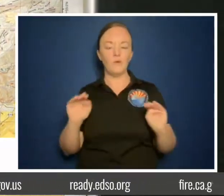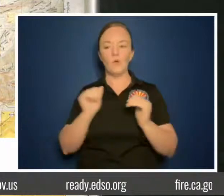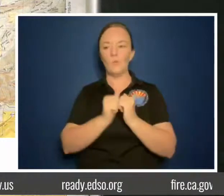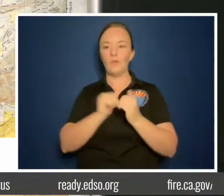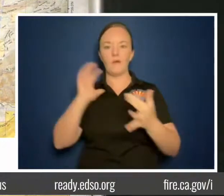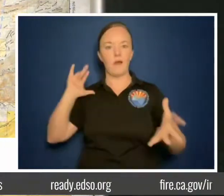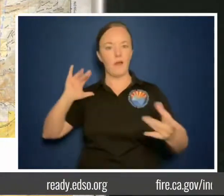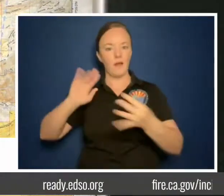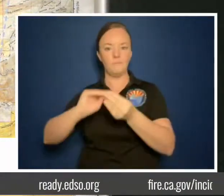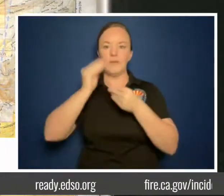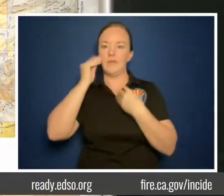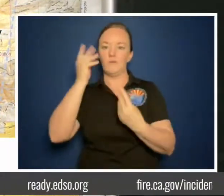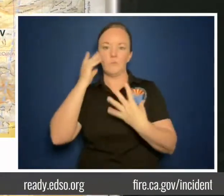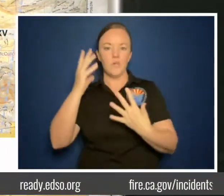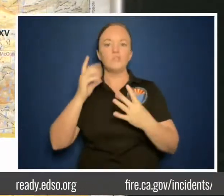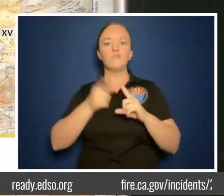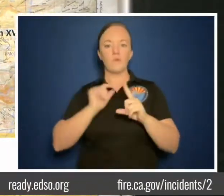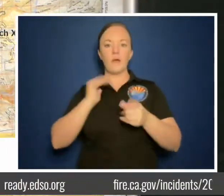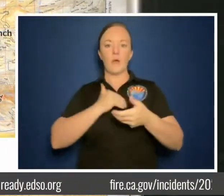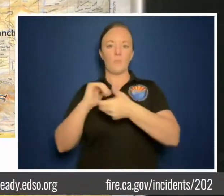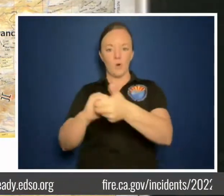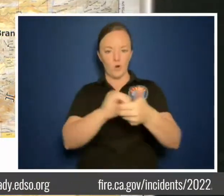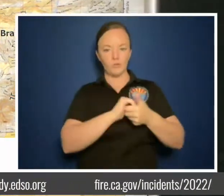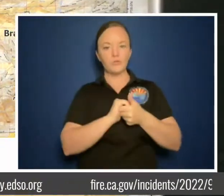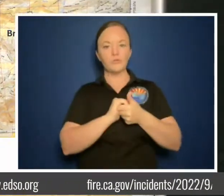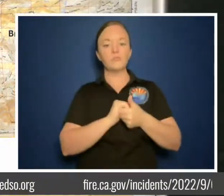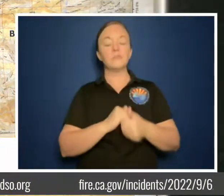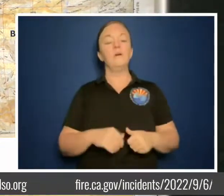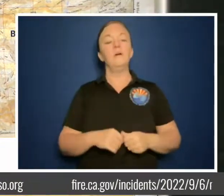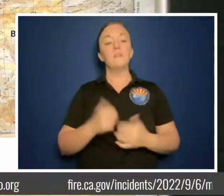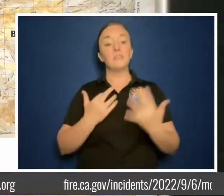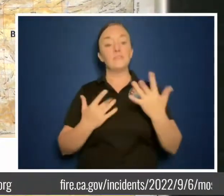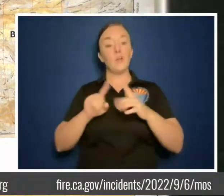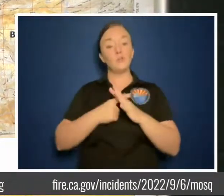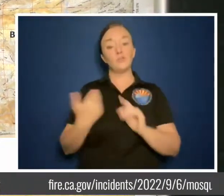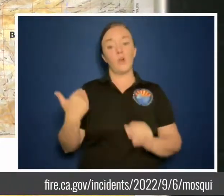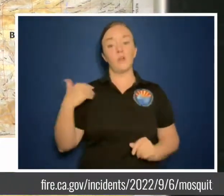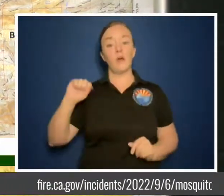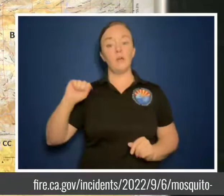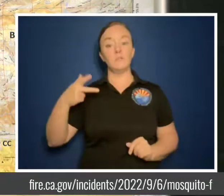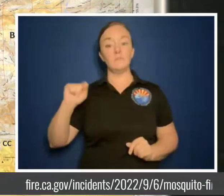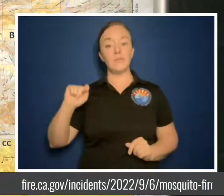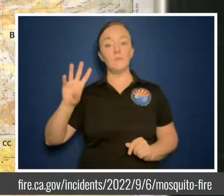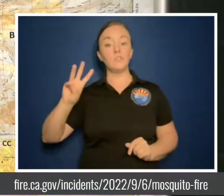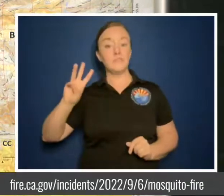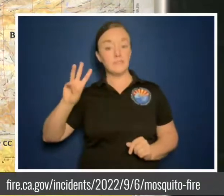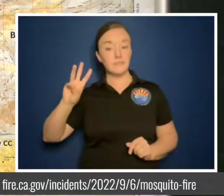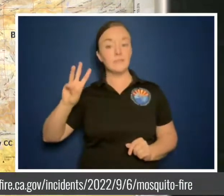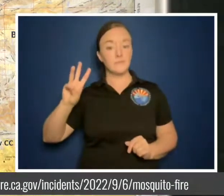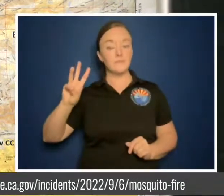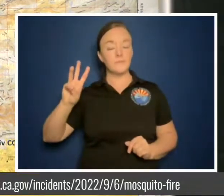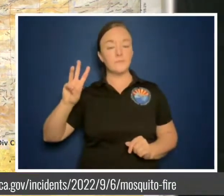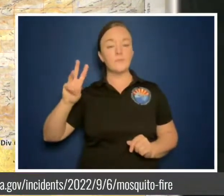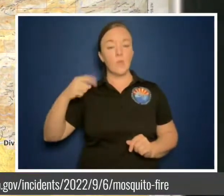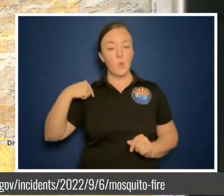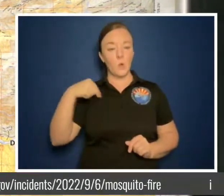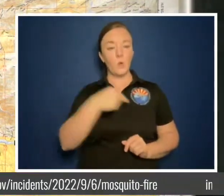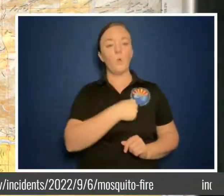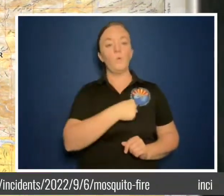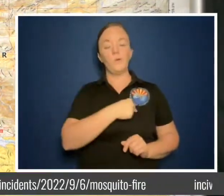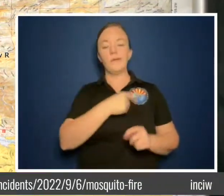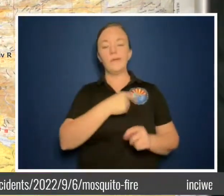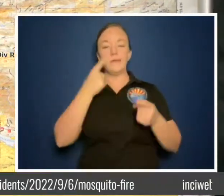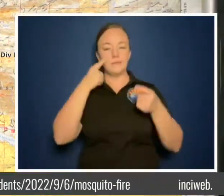counterparts. When this fire started on the evening of September 6th, and we entered into unified command with the U.S. Forest